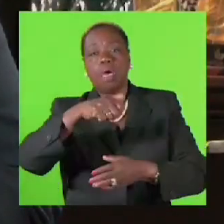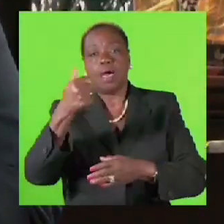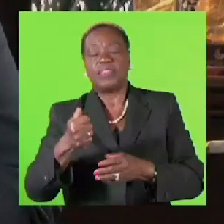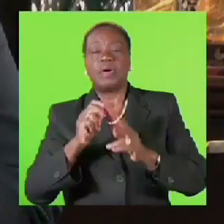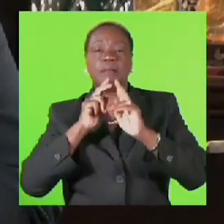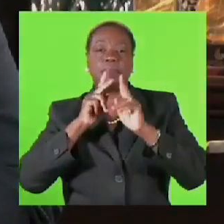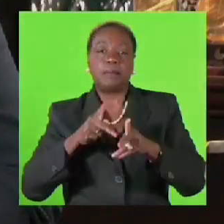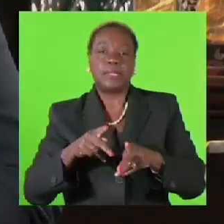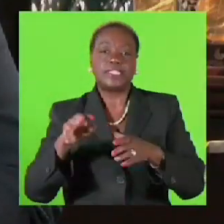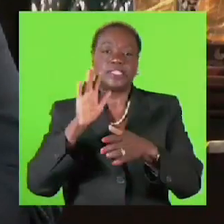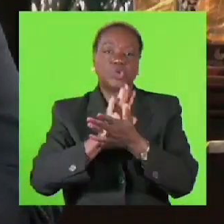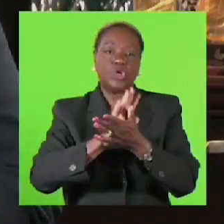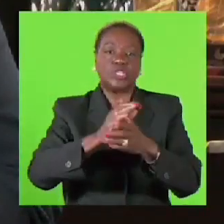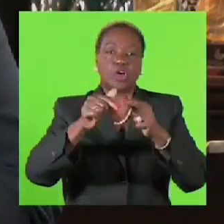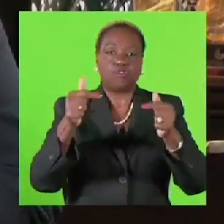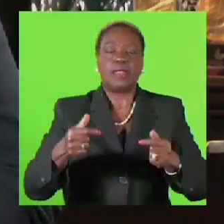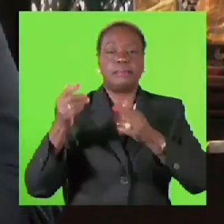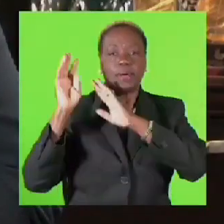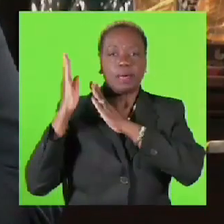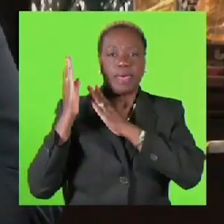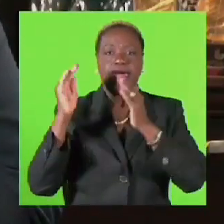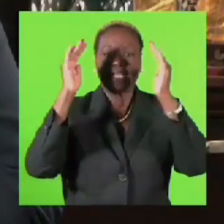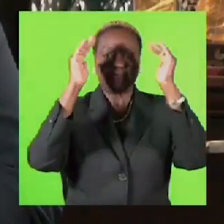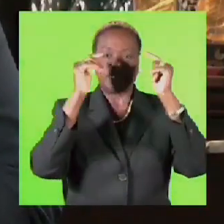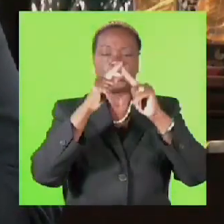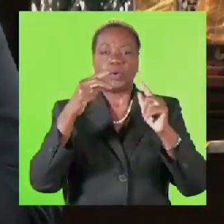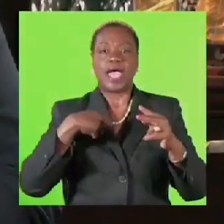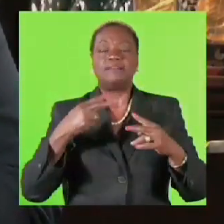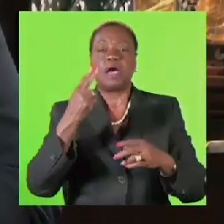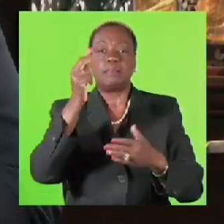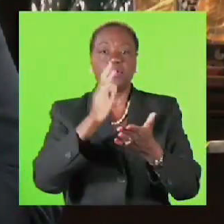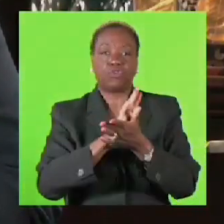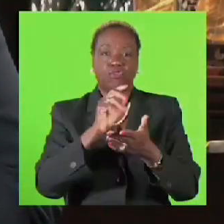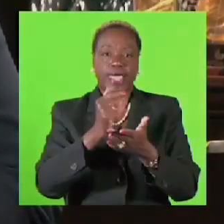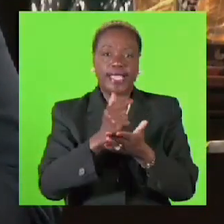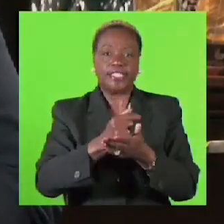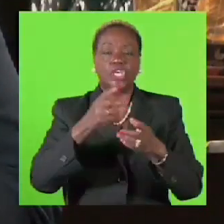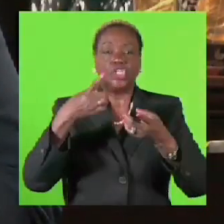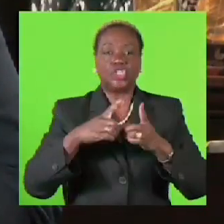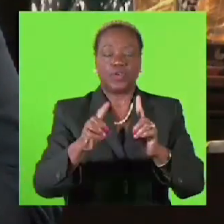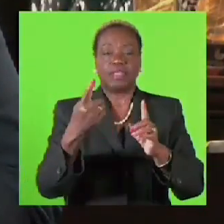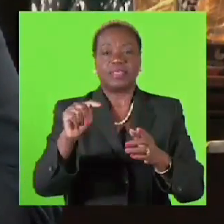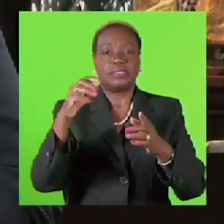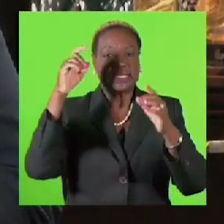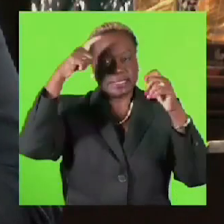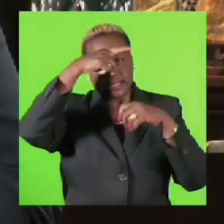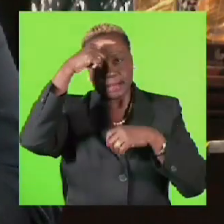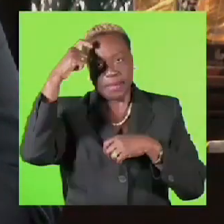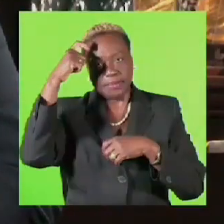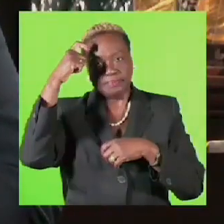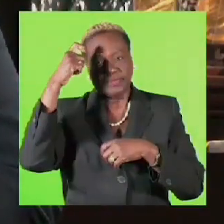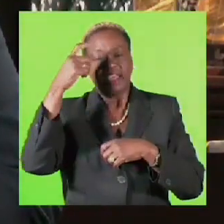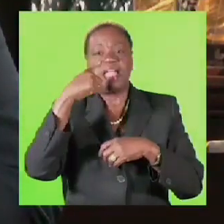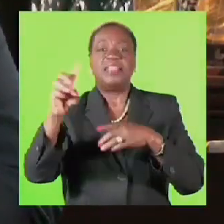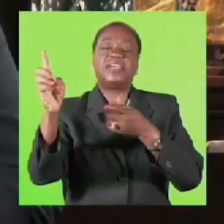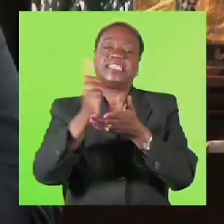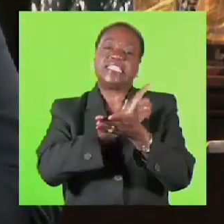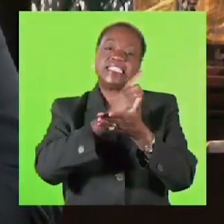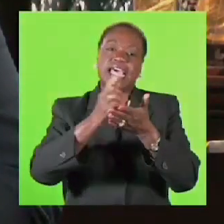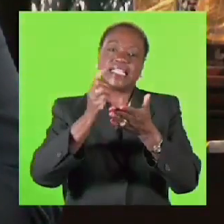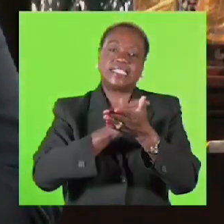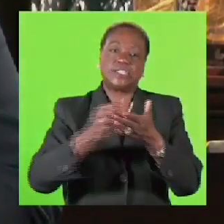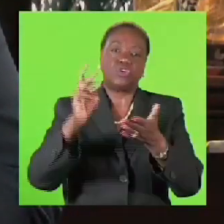public schools on Grand Bahama are expected to have upgrades during the summer. The